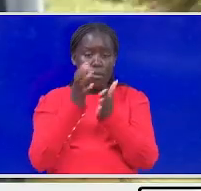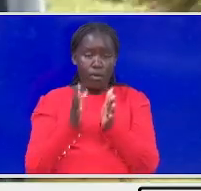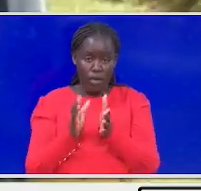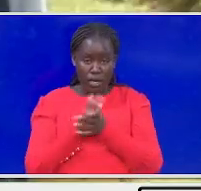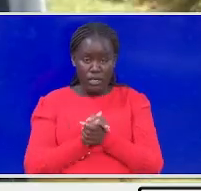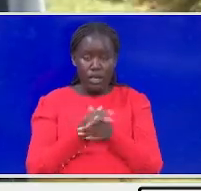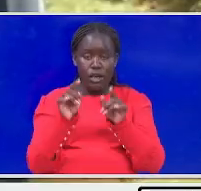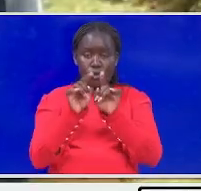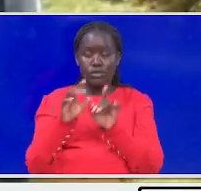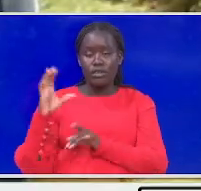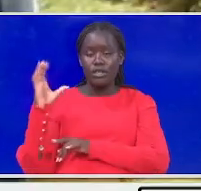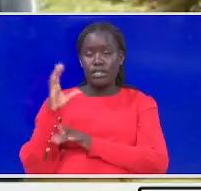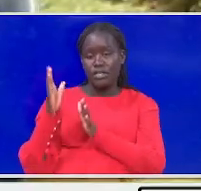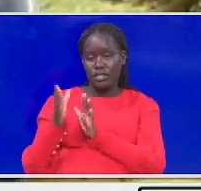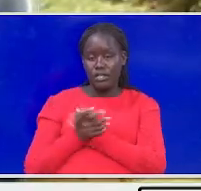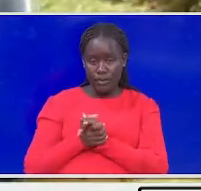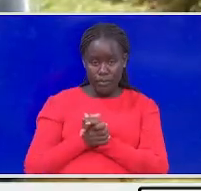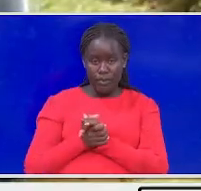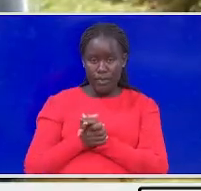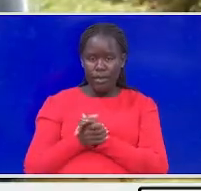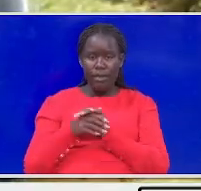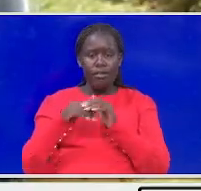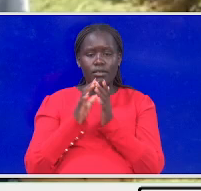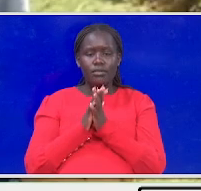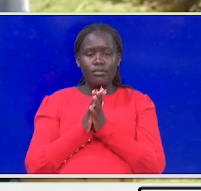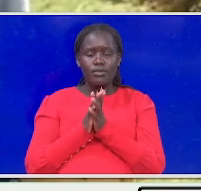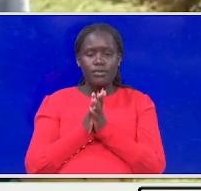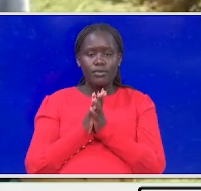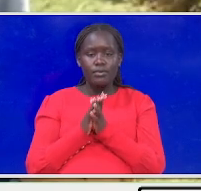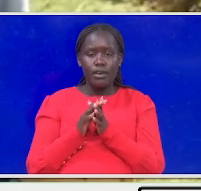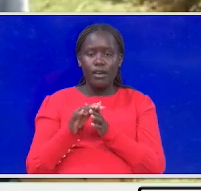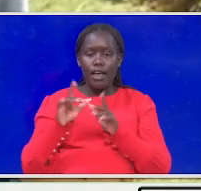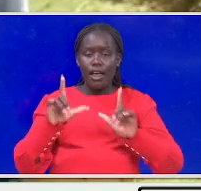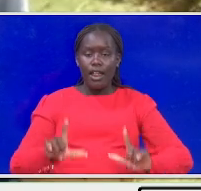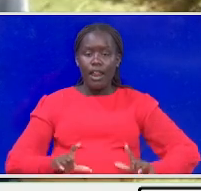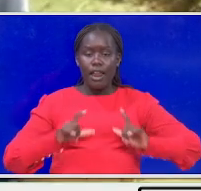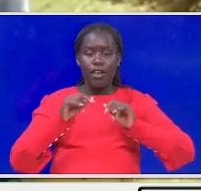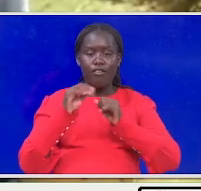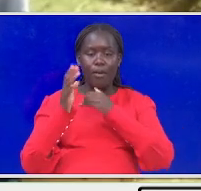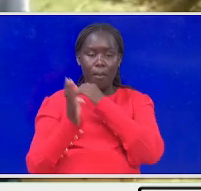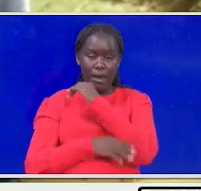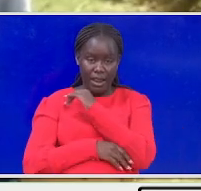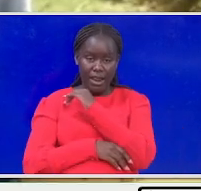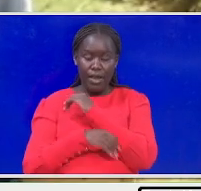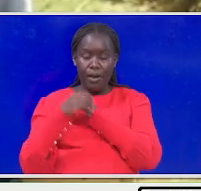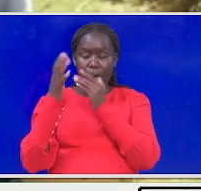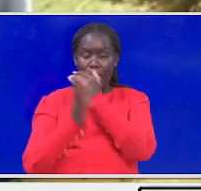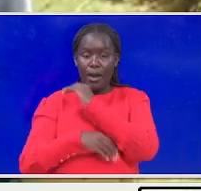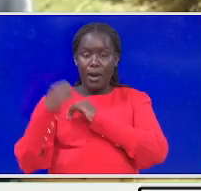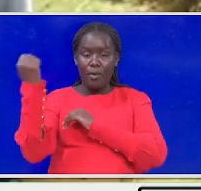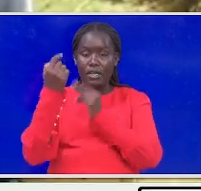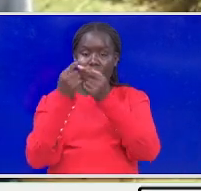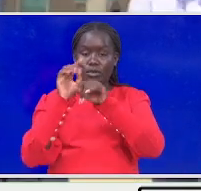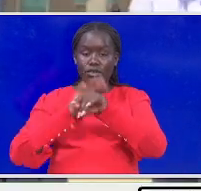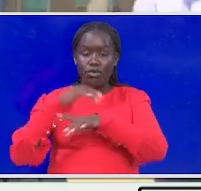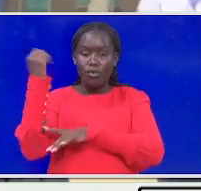citizens. Siasa mbaya, maisha mabaya. Siasa mbovu, mchezo mbovu. Lakini siasa mzuri